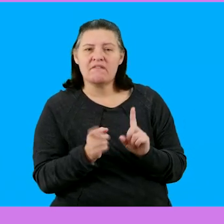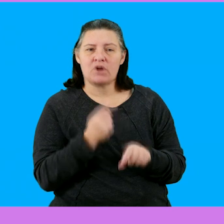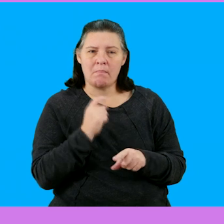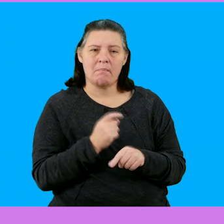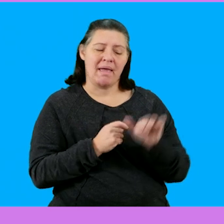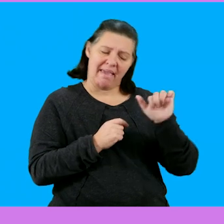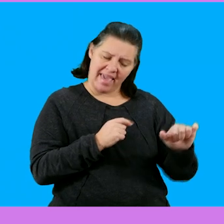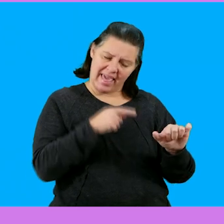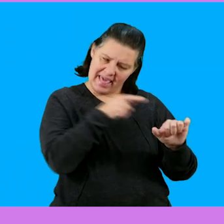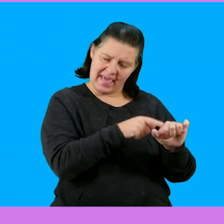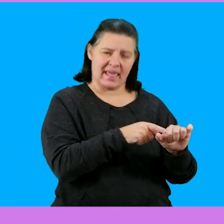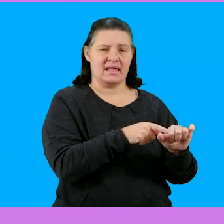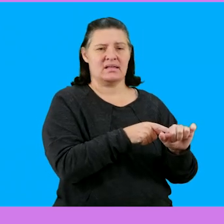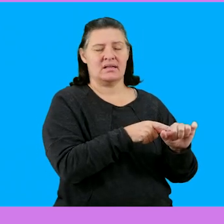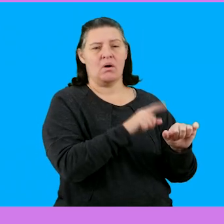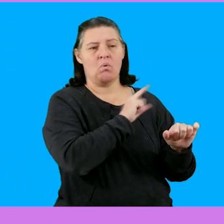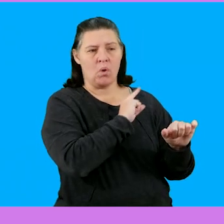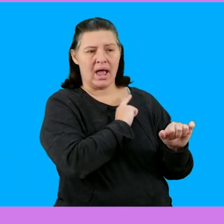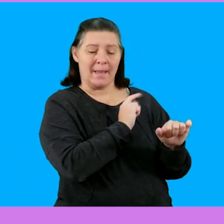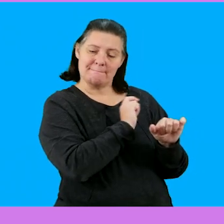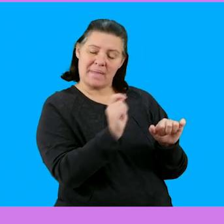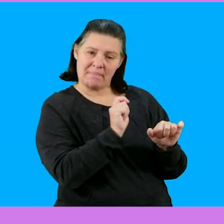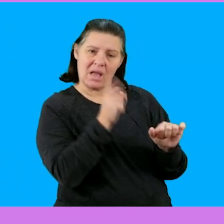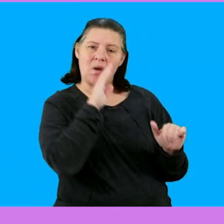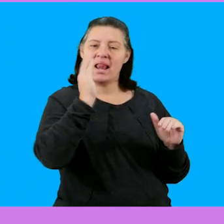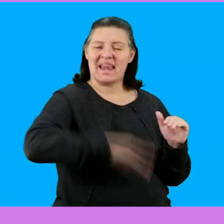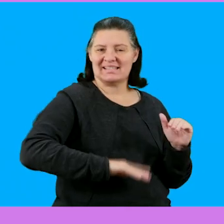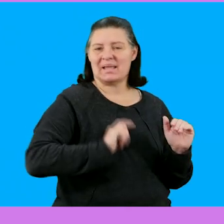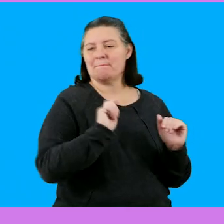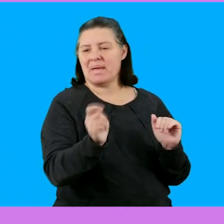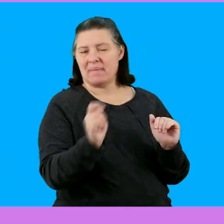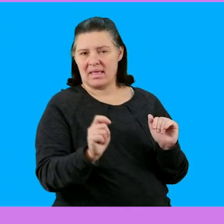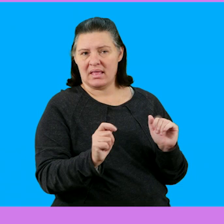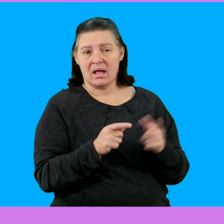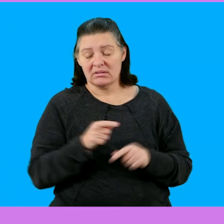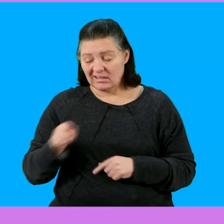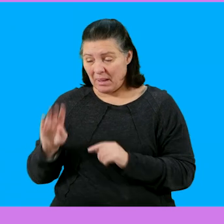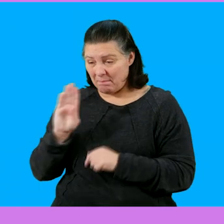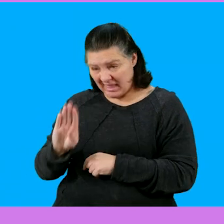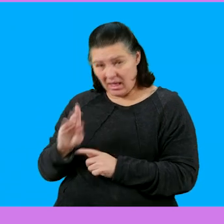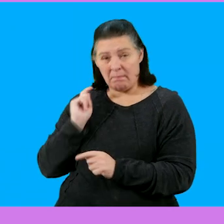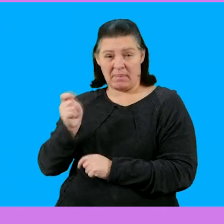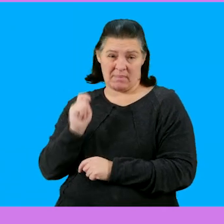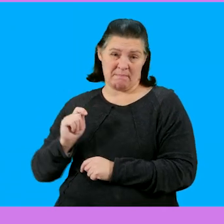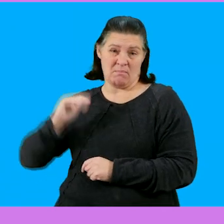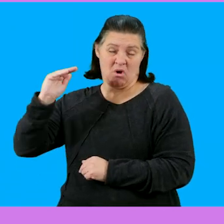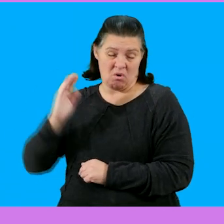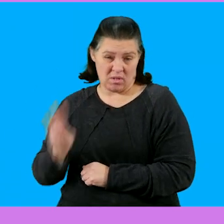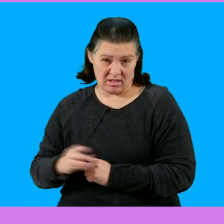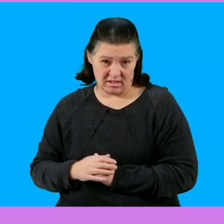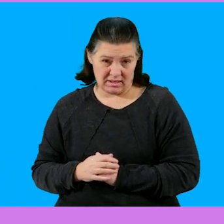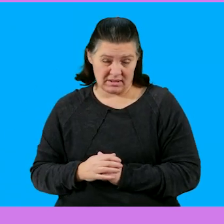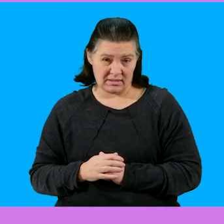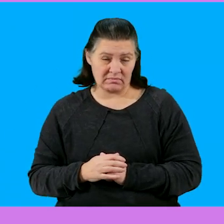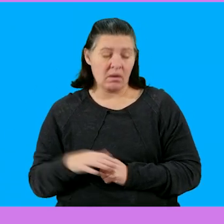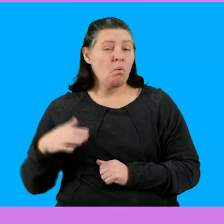from Institution A, as the amount he has to repay will be less than the repayment amount of Institution B. Now